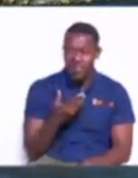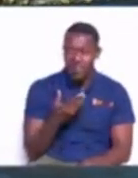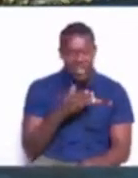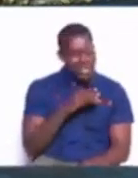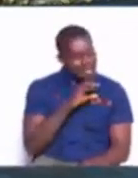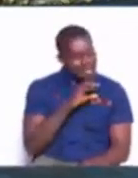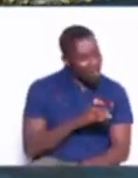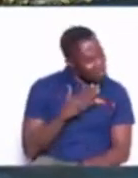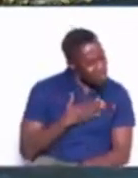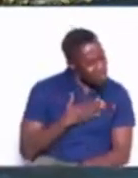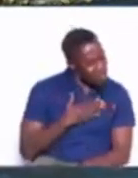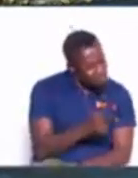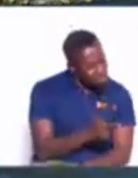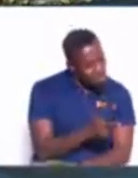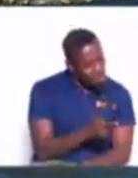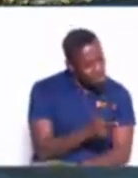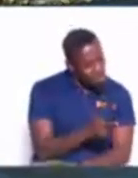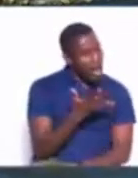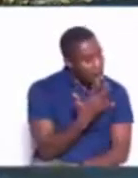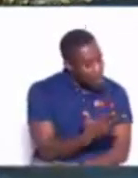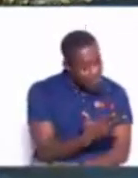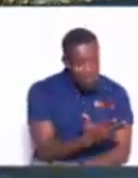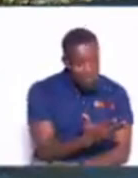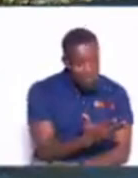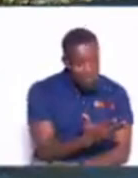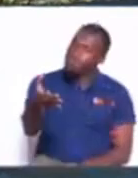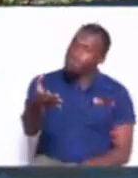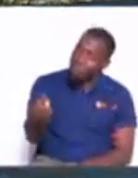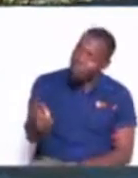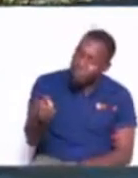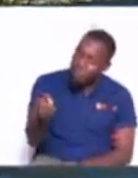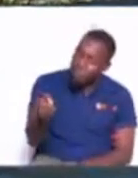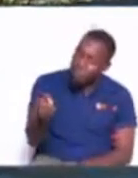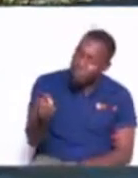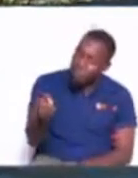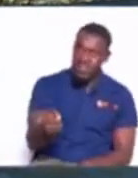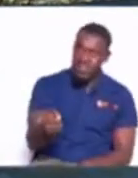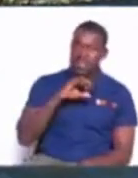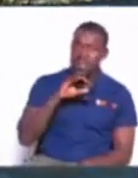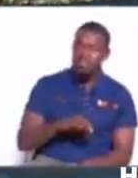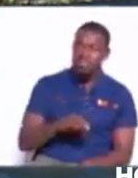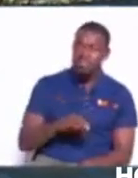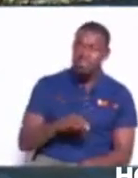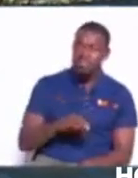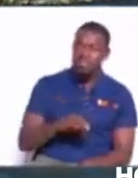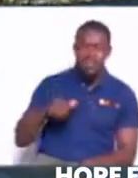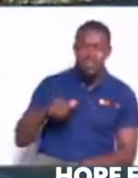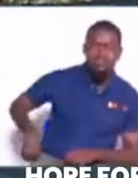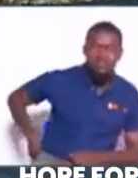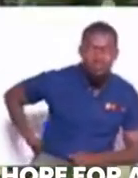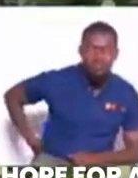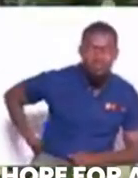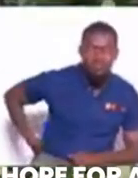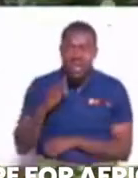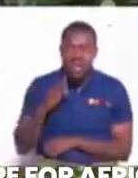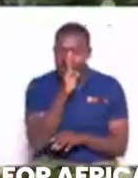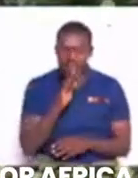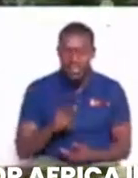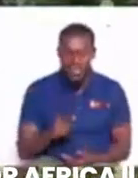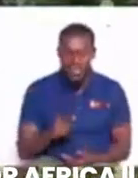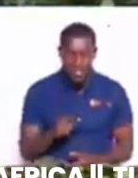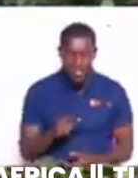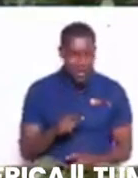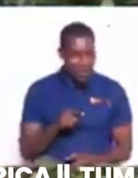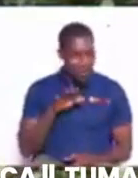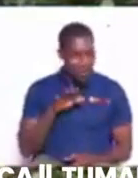son, take your hands from behind your back. The boy took his hand like this, a fist. The woman was